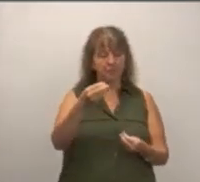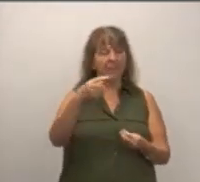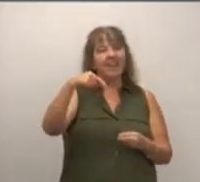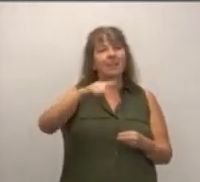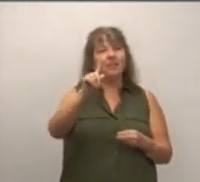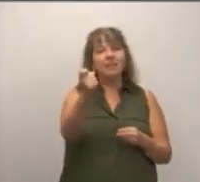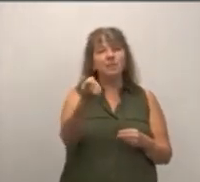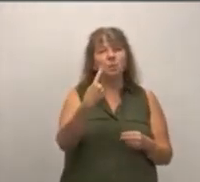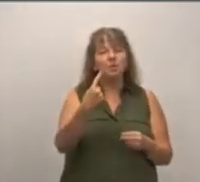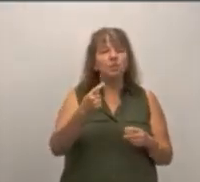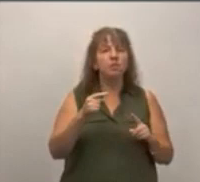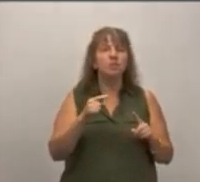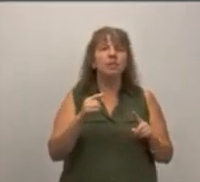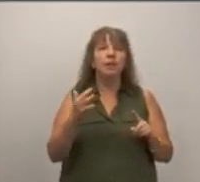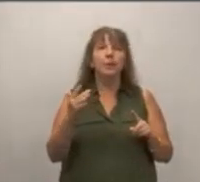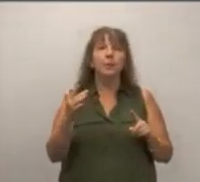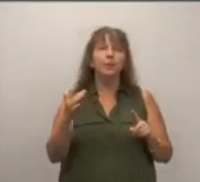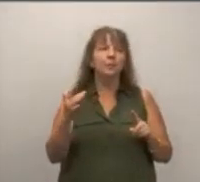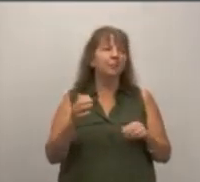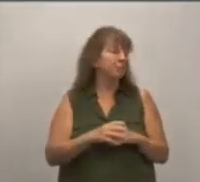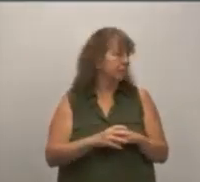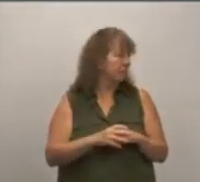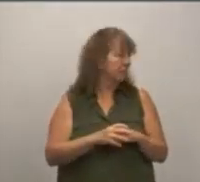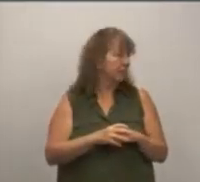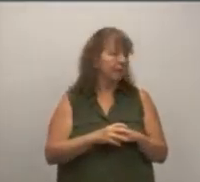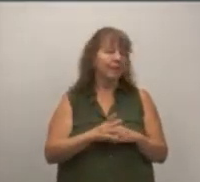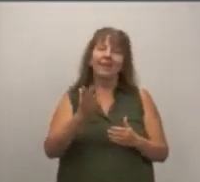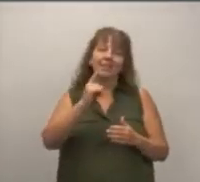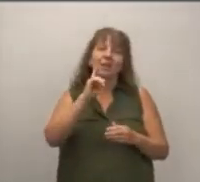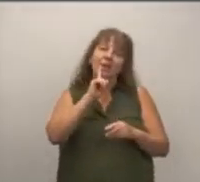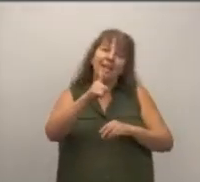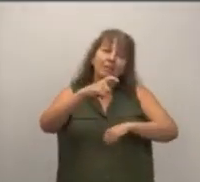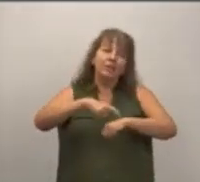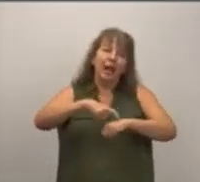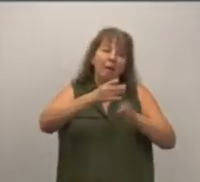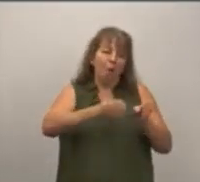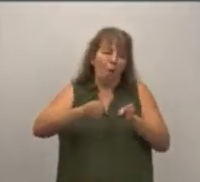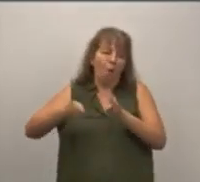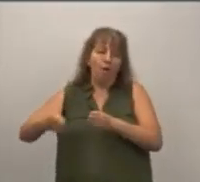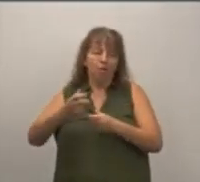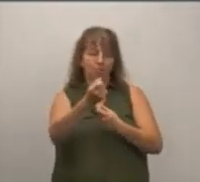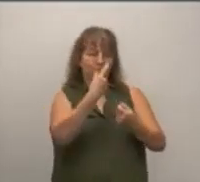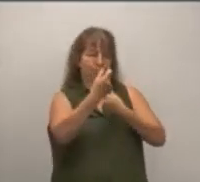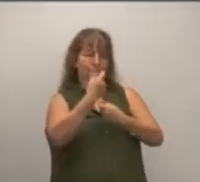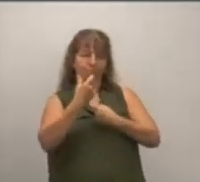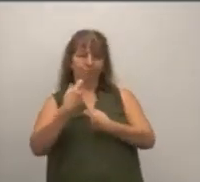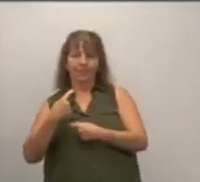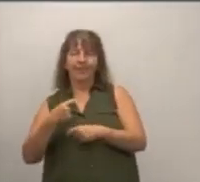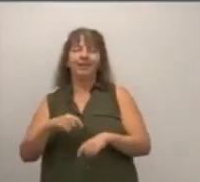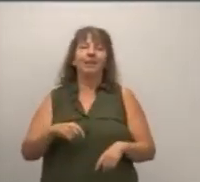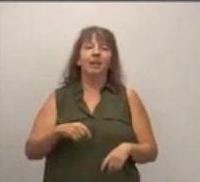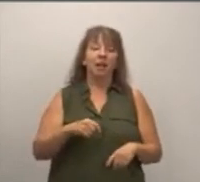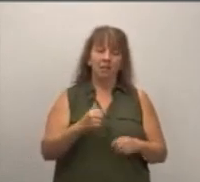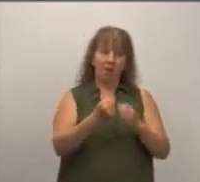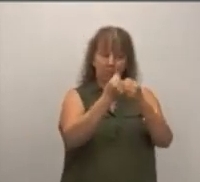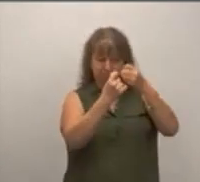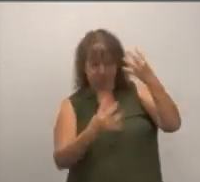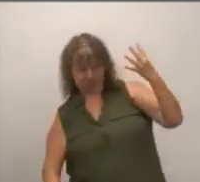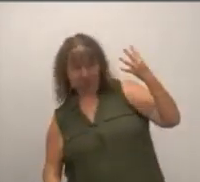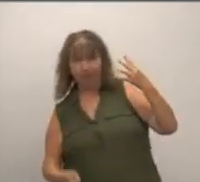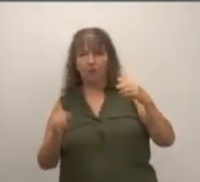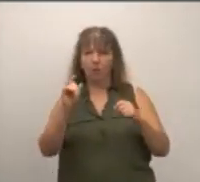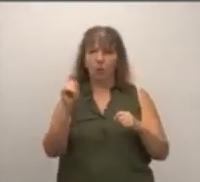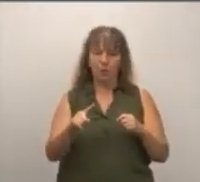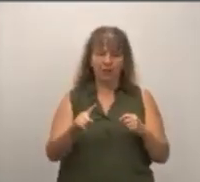are primarily been asked in order. There are quite a few. And again, if we get through these, then we will go